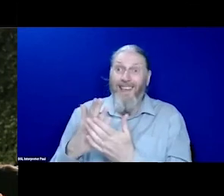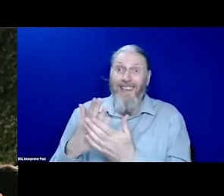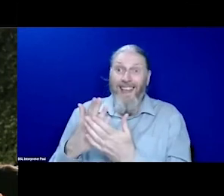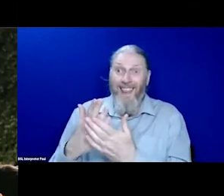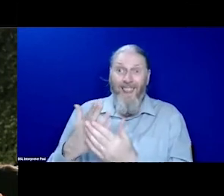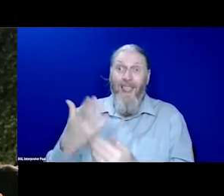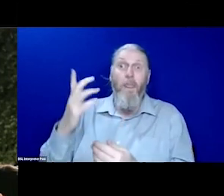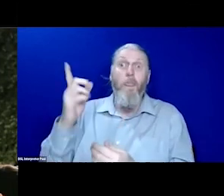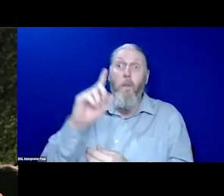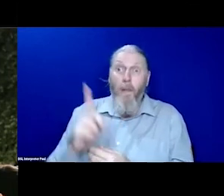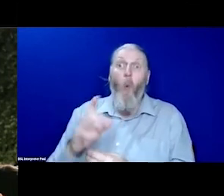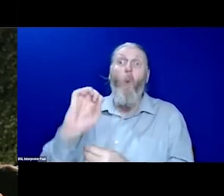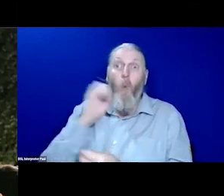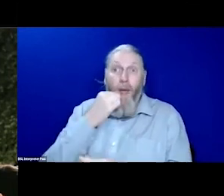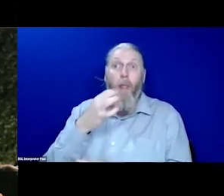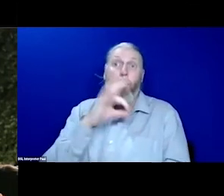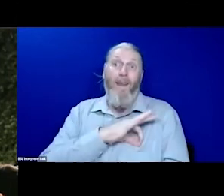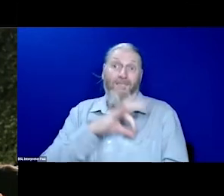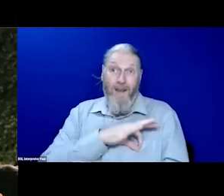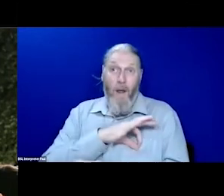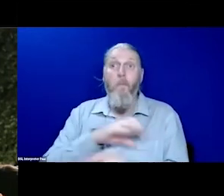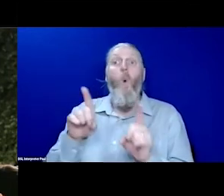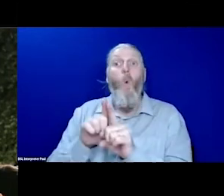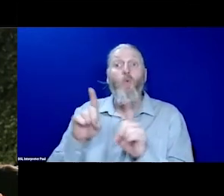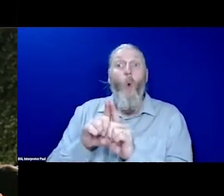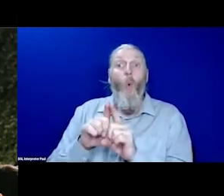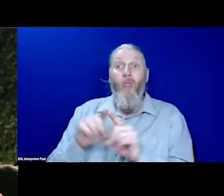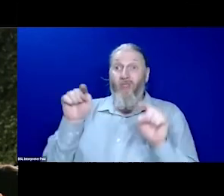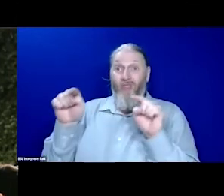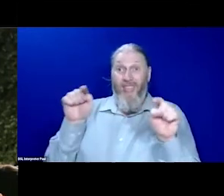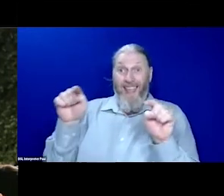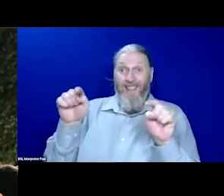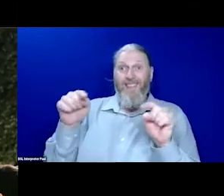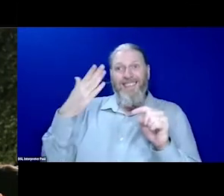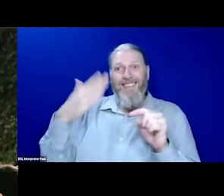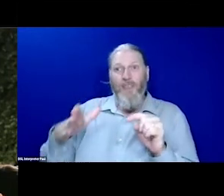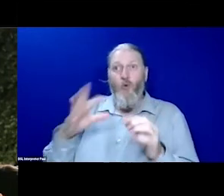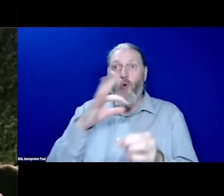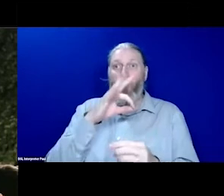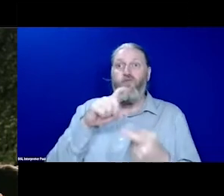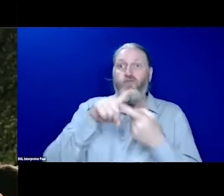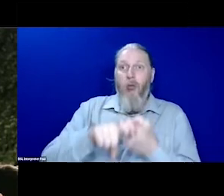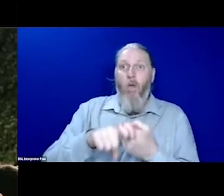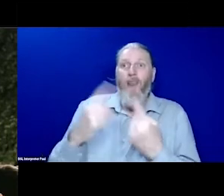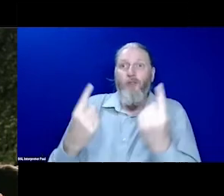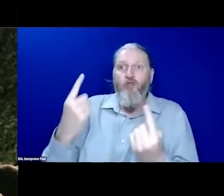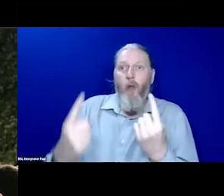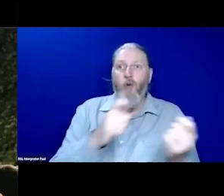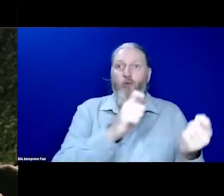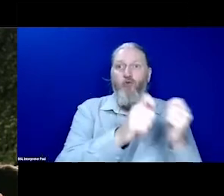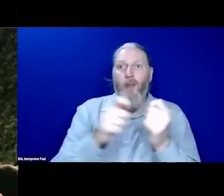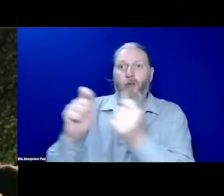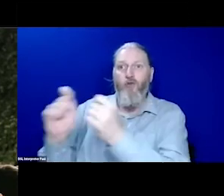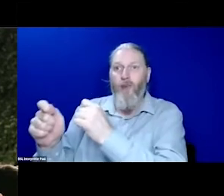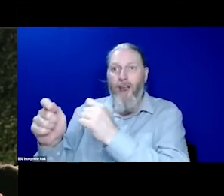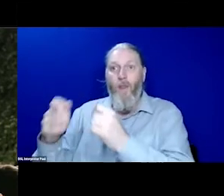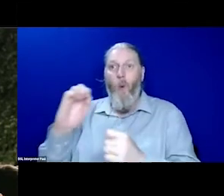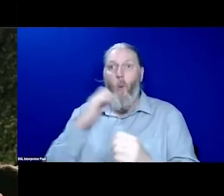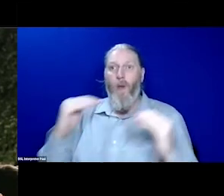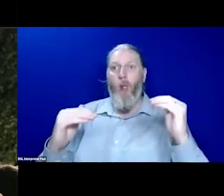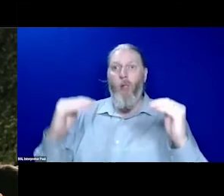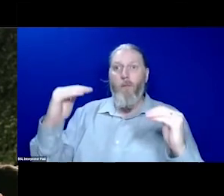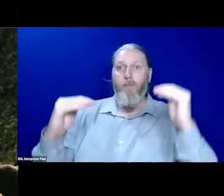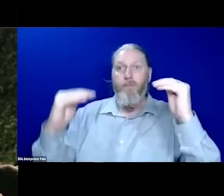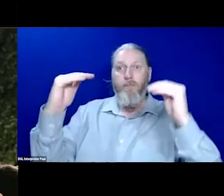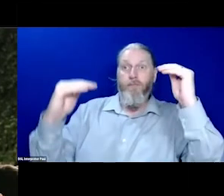They rely on each other. We need to use the climate emergency as not only